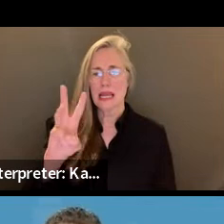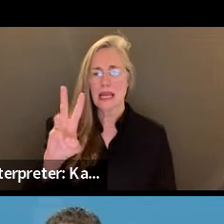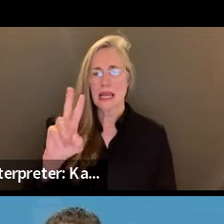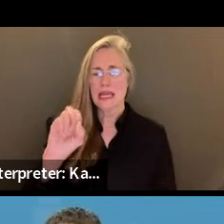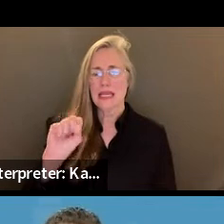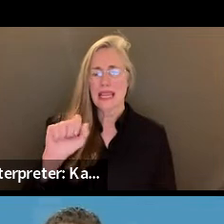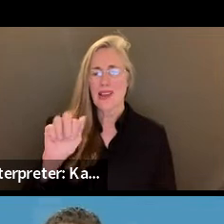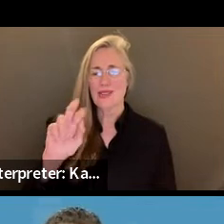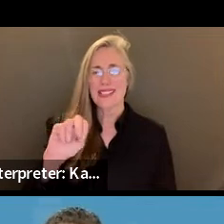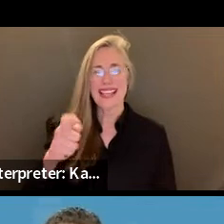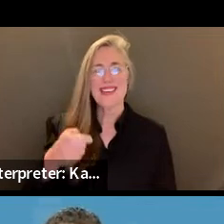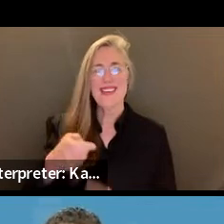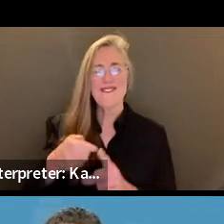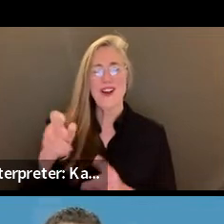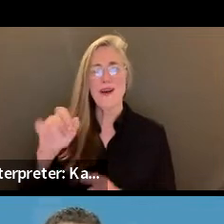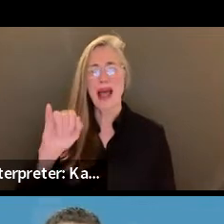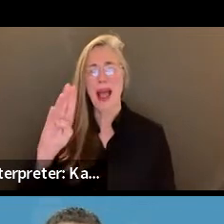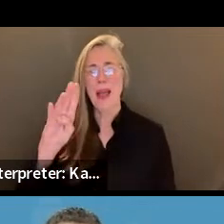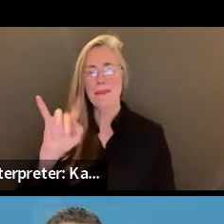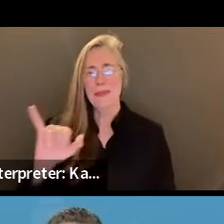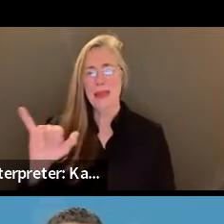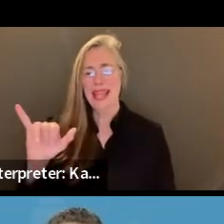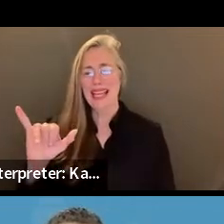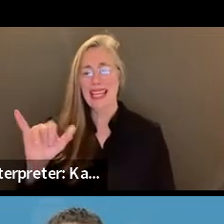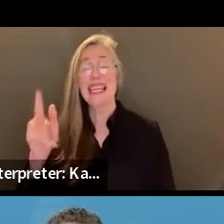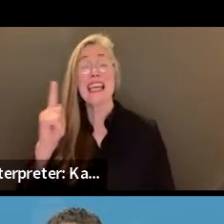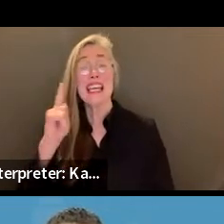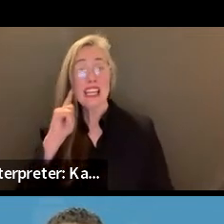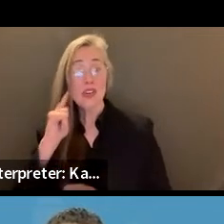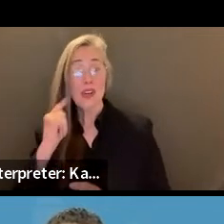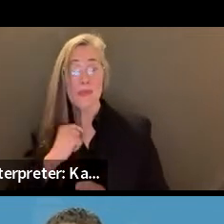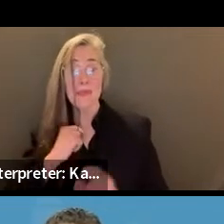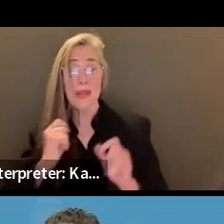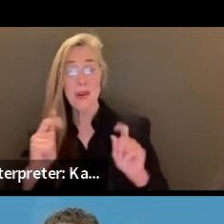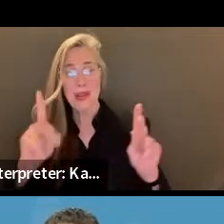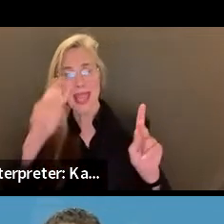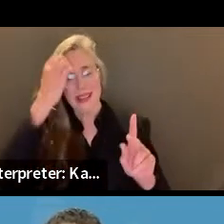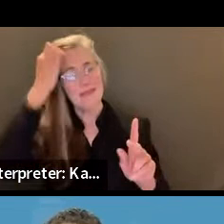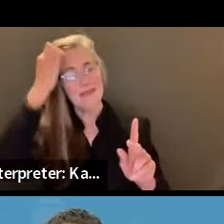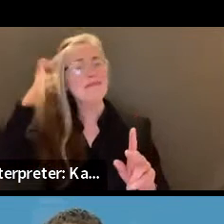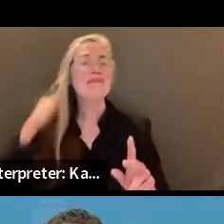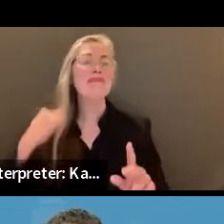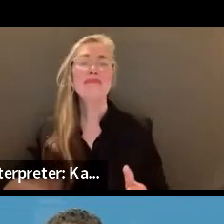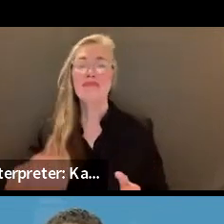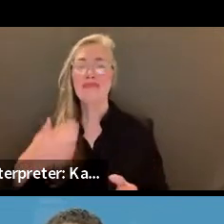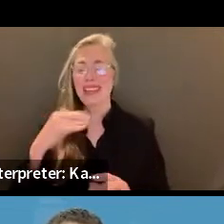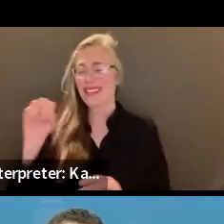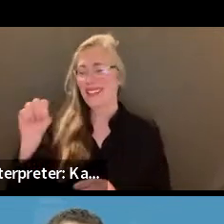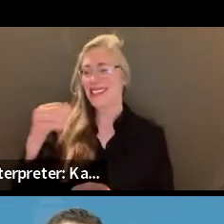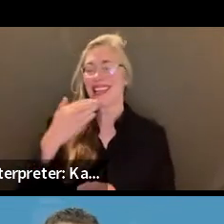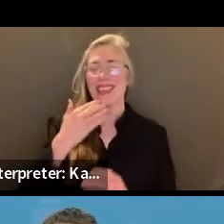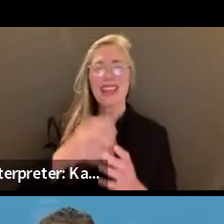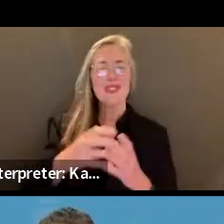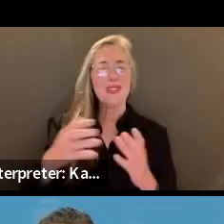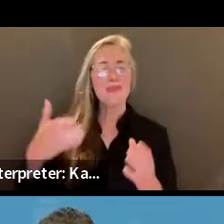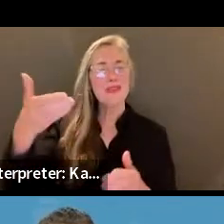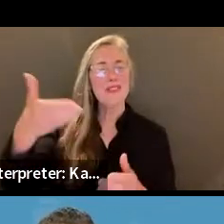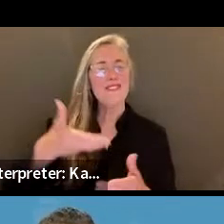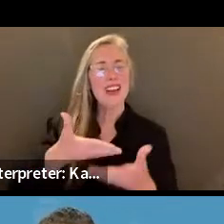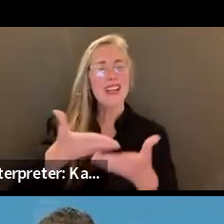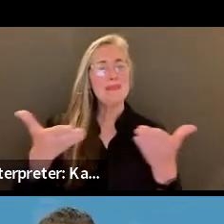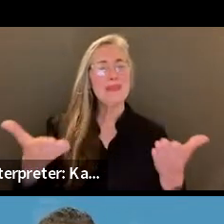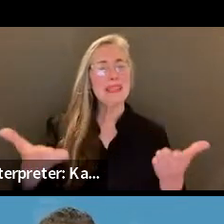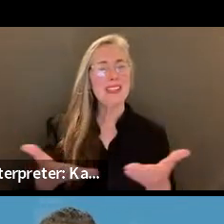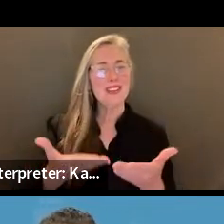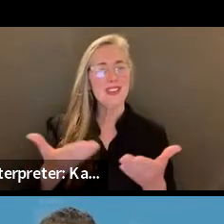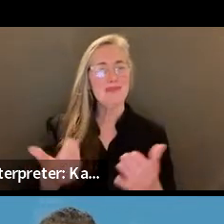ahead, Mr. Townsend. All right. Can you hear me okay? Yes. All right. Well, thank you so much for having me here. And